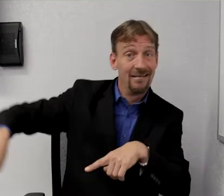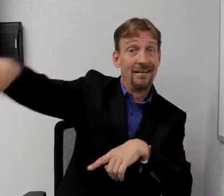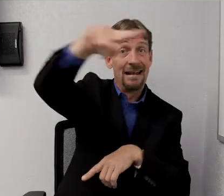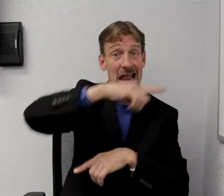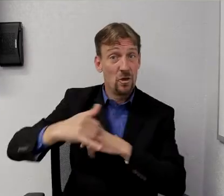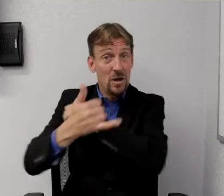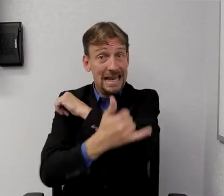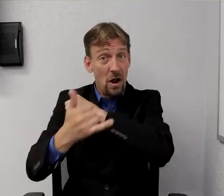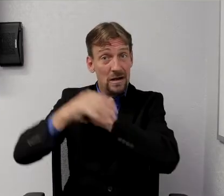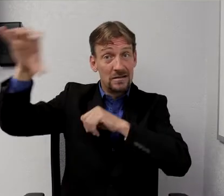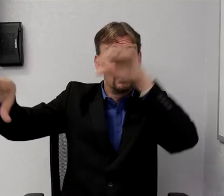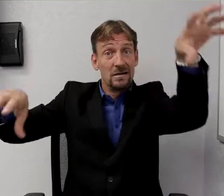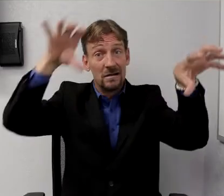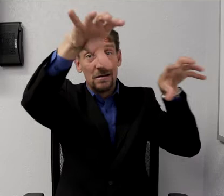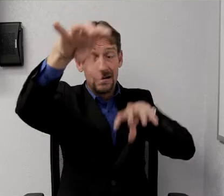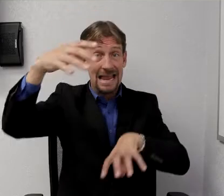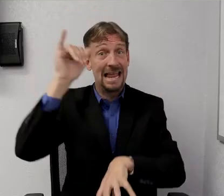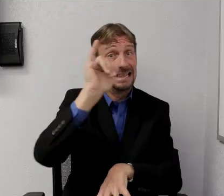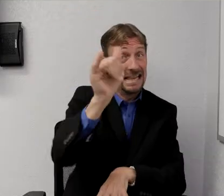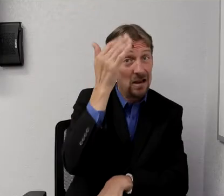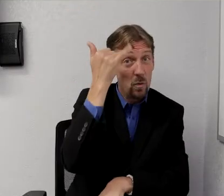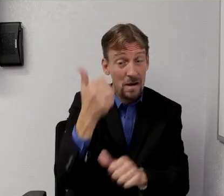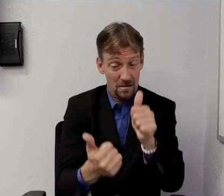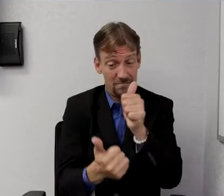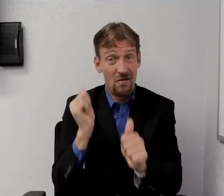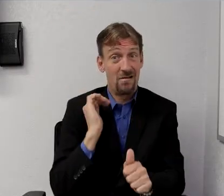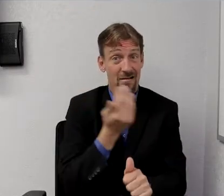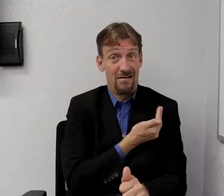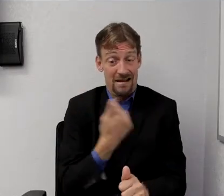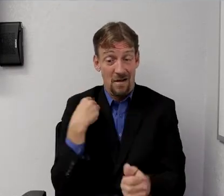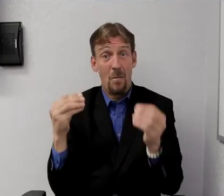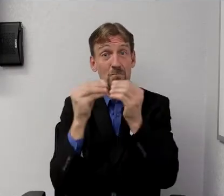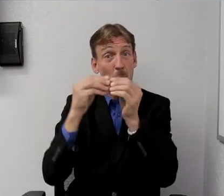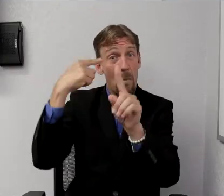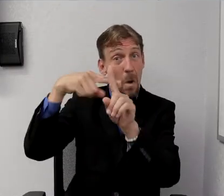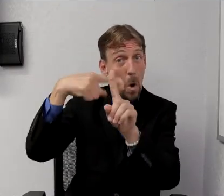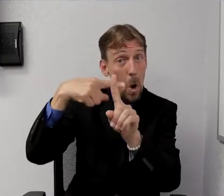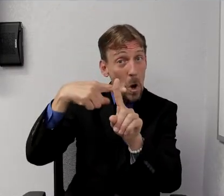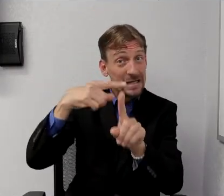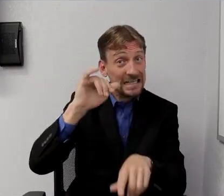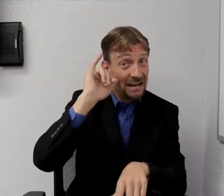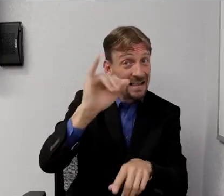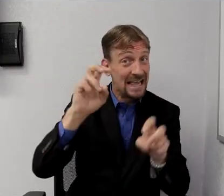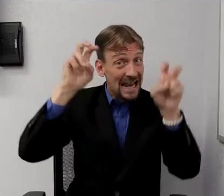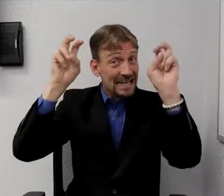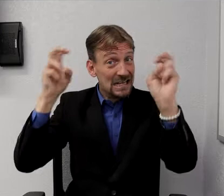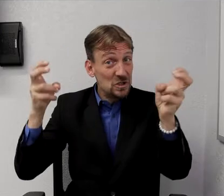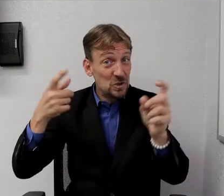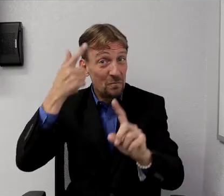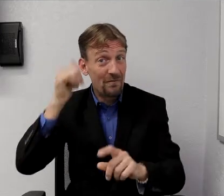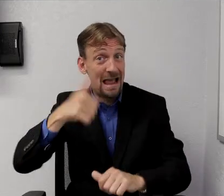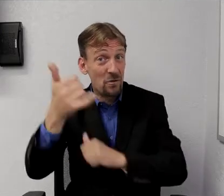Is that part of the reason why we have so many positive tests compared to like Fresno County? Is that an issue, or is